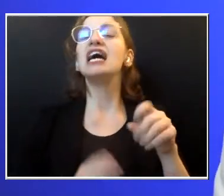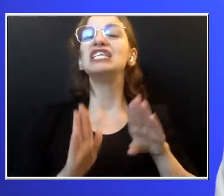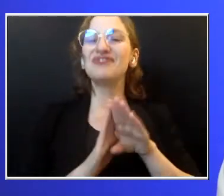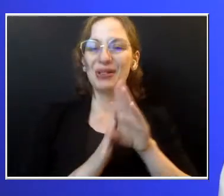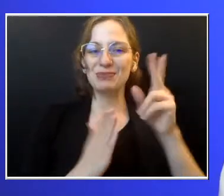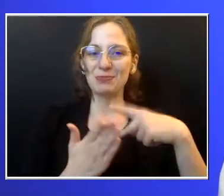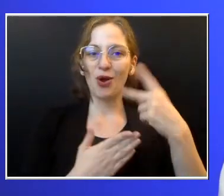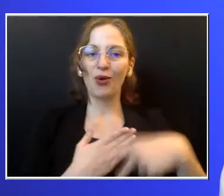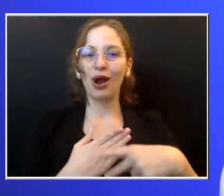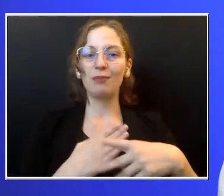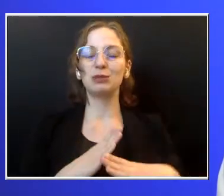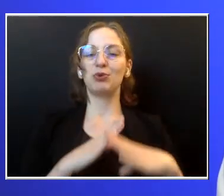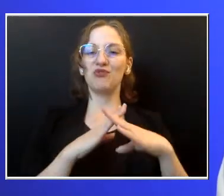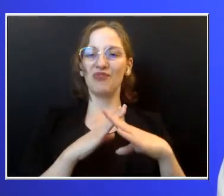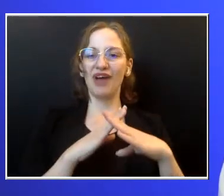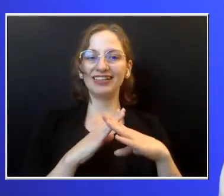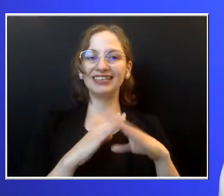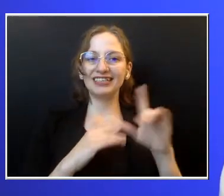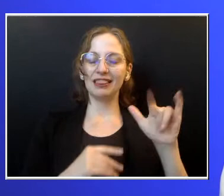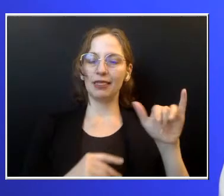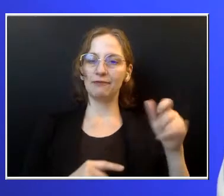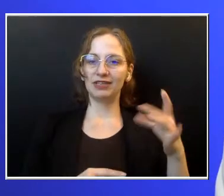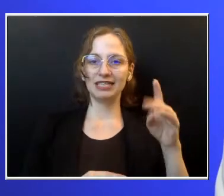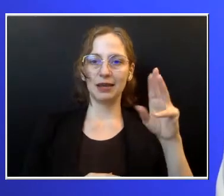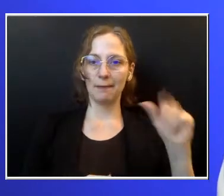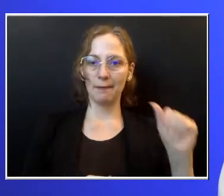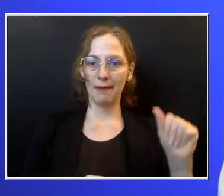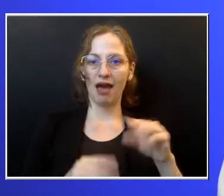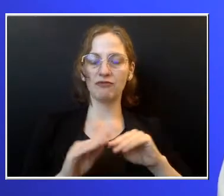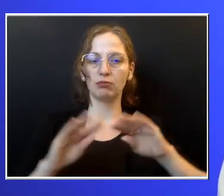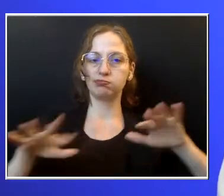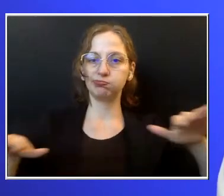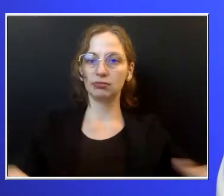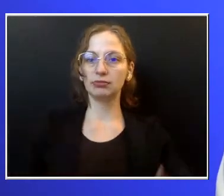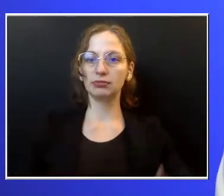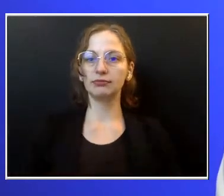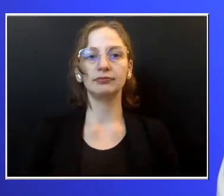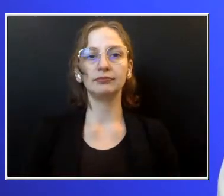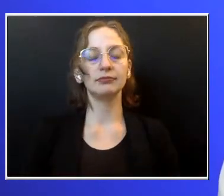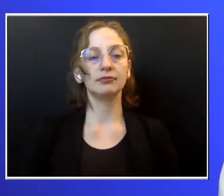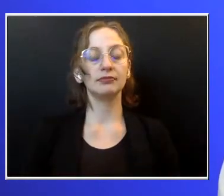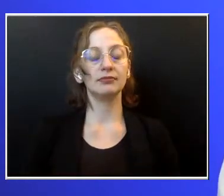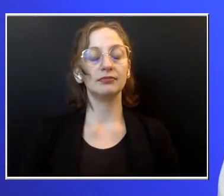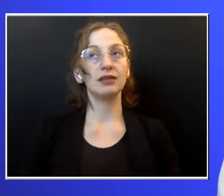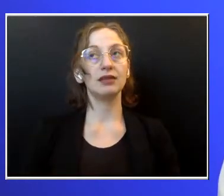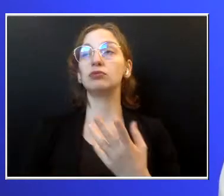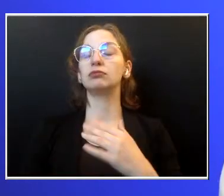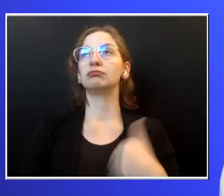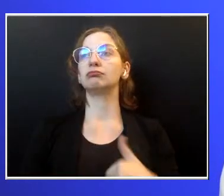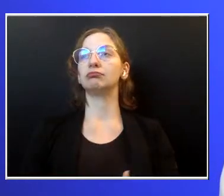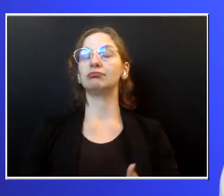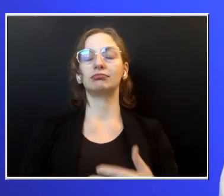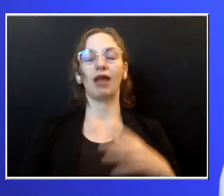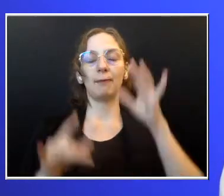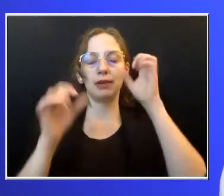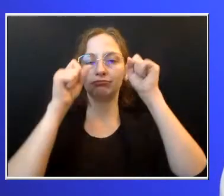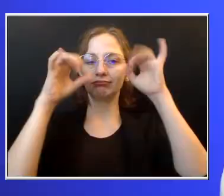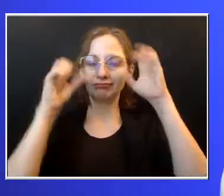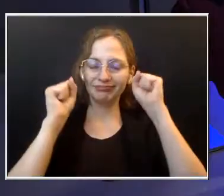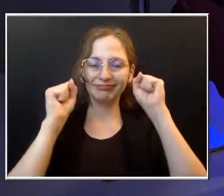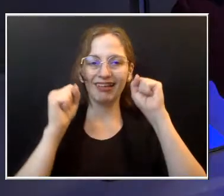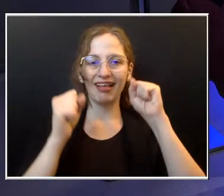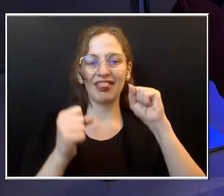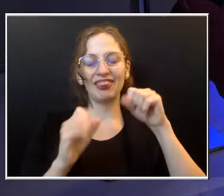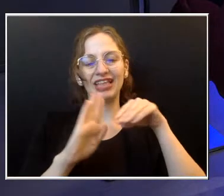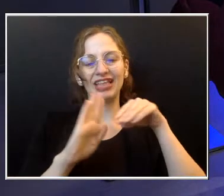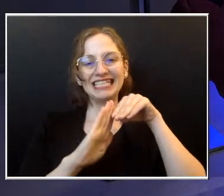it's really been pretty remarkable, the decrease in frequency as a result of the program that they have. Yeah, that has been